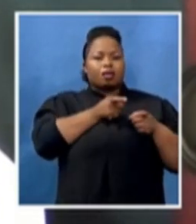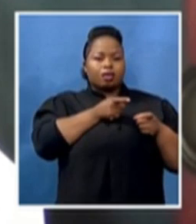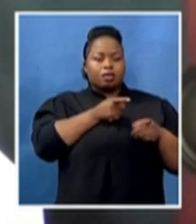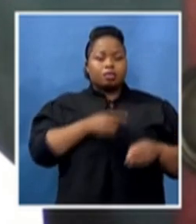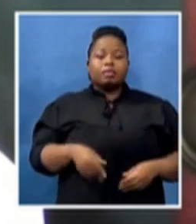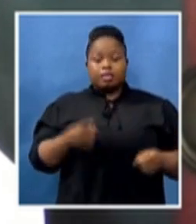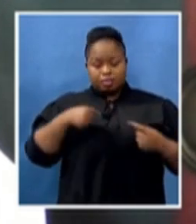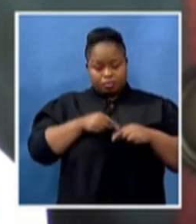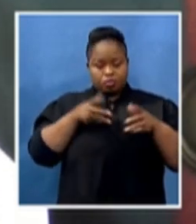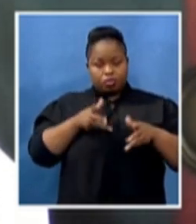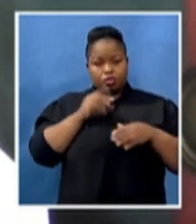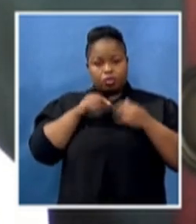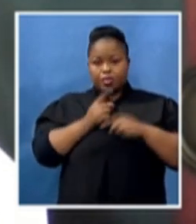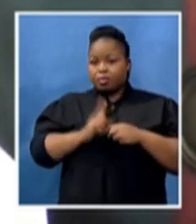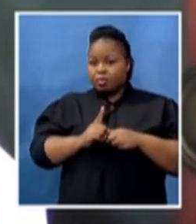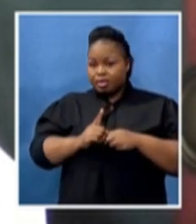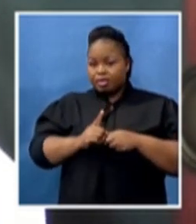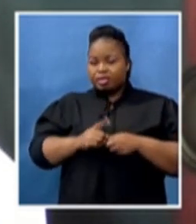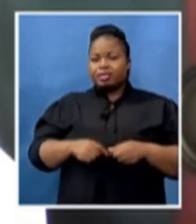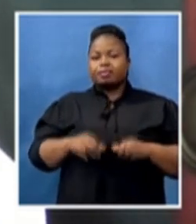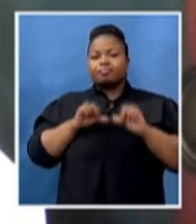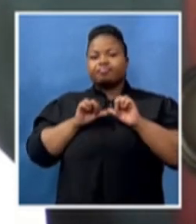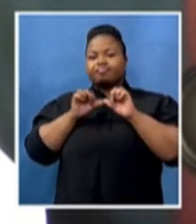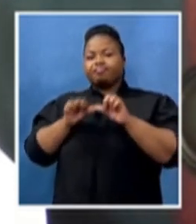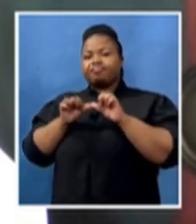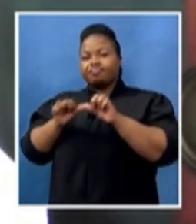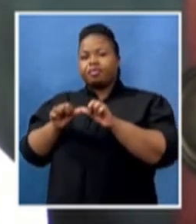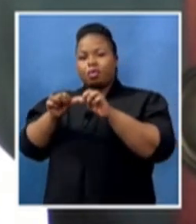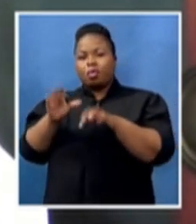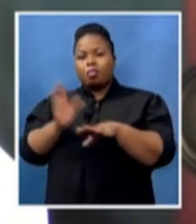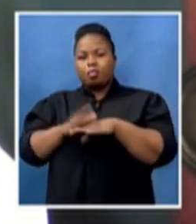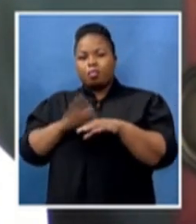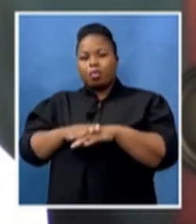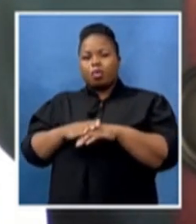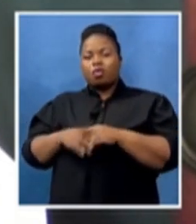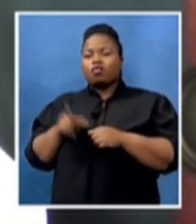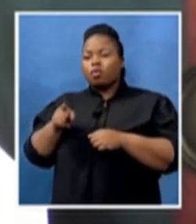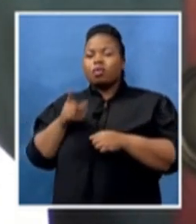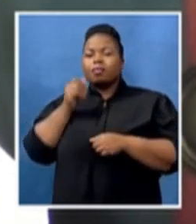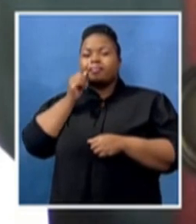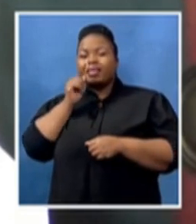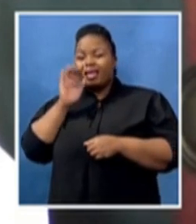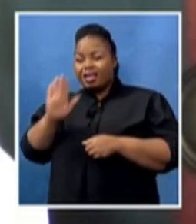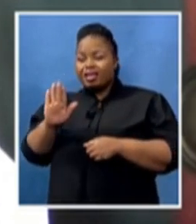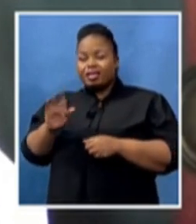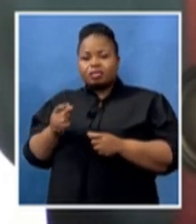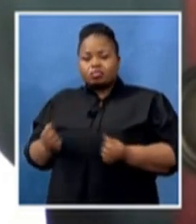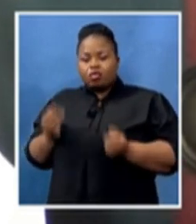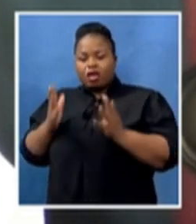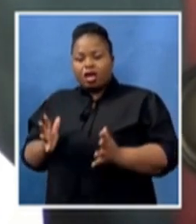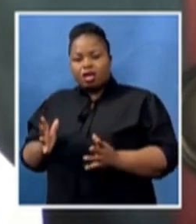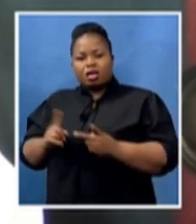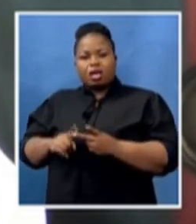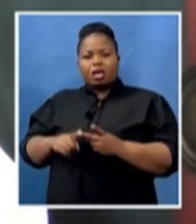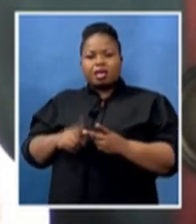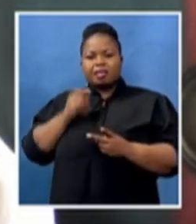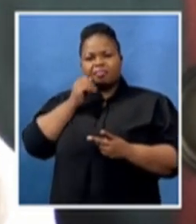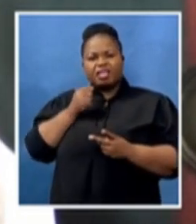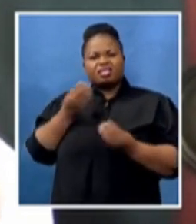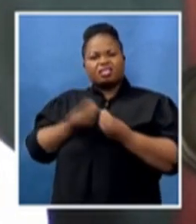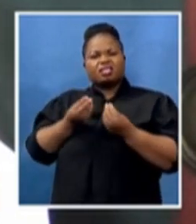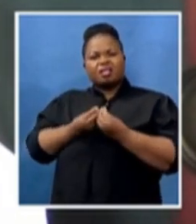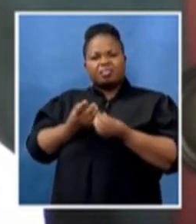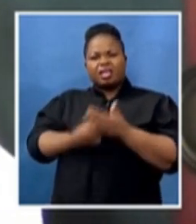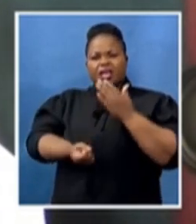persistent pigeonholing of the man as a provider, something that features in masculinity expressions worldwide,